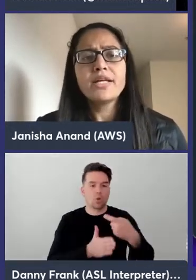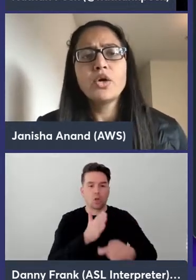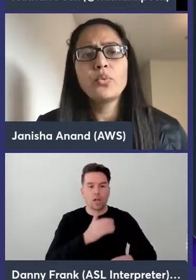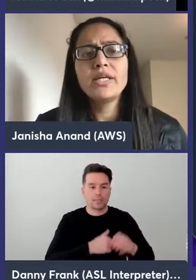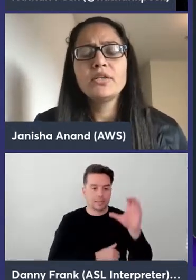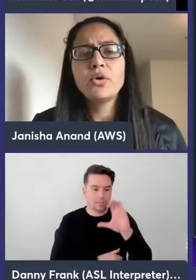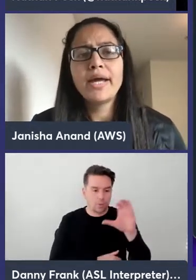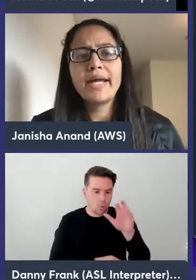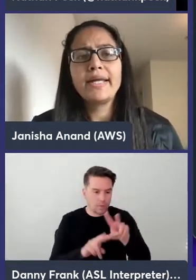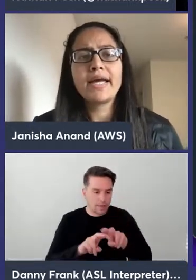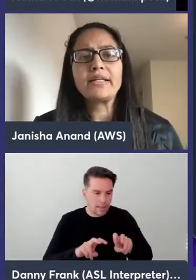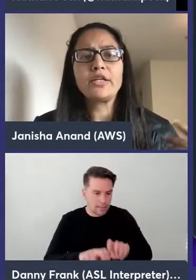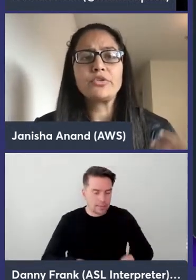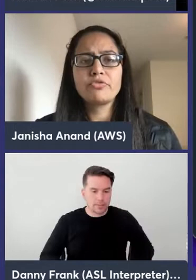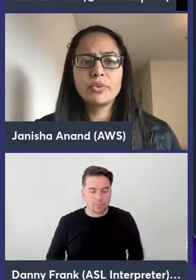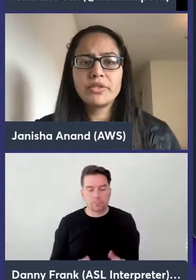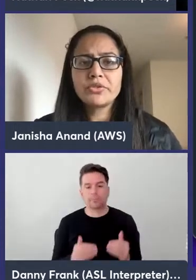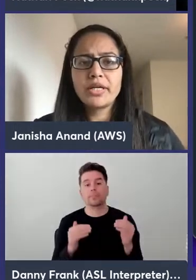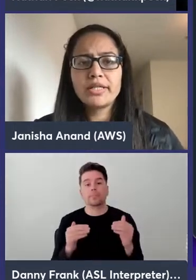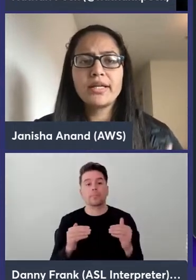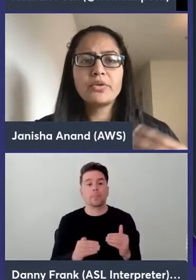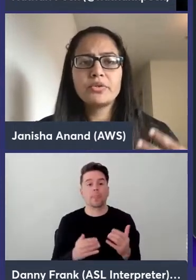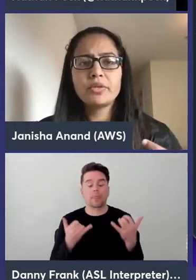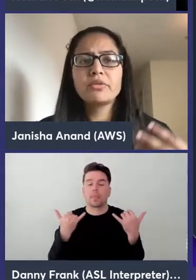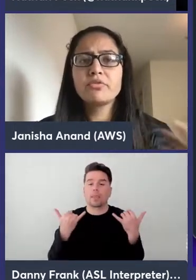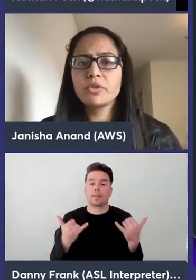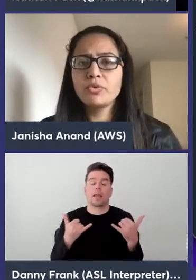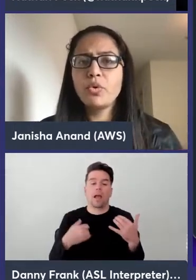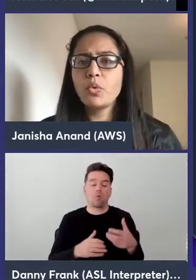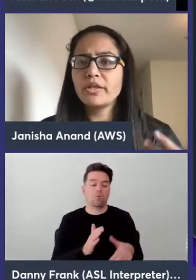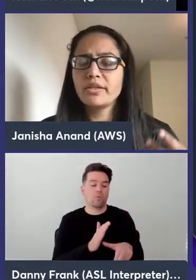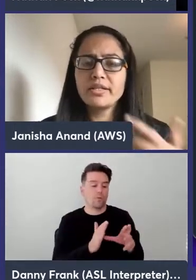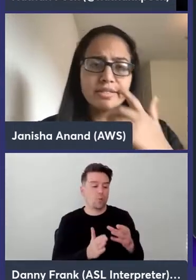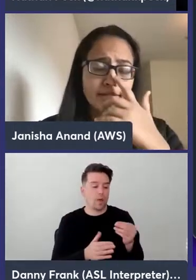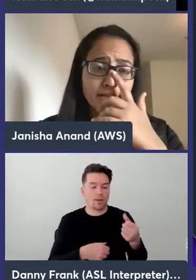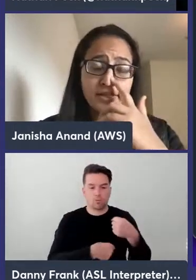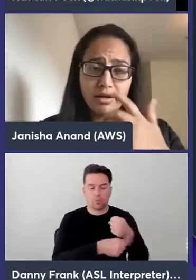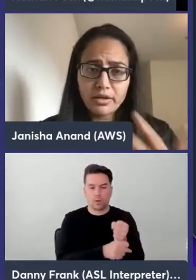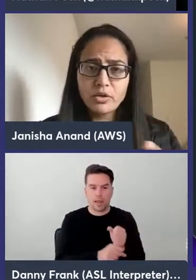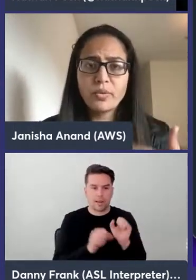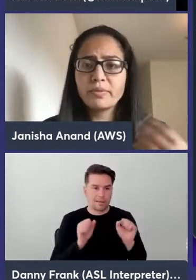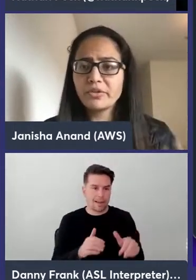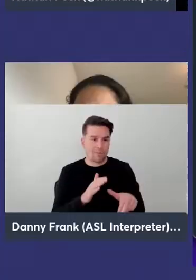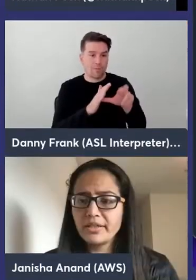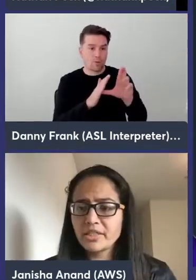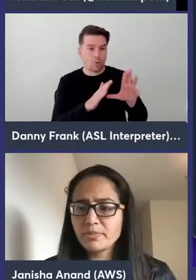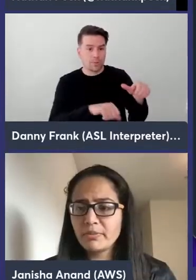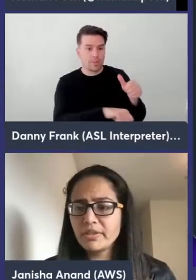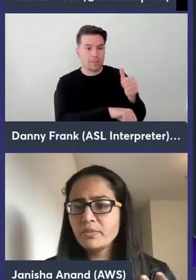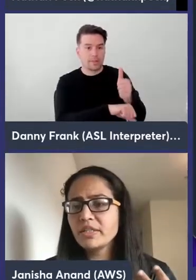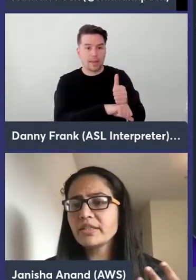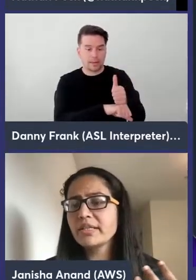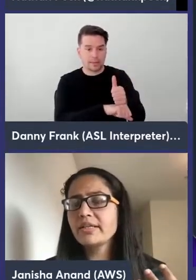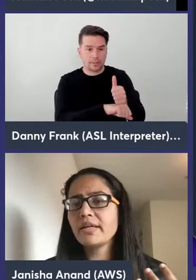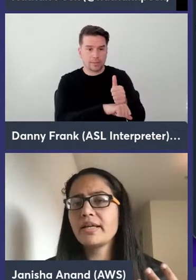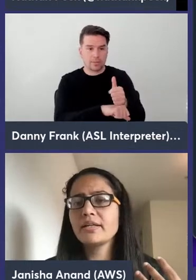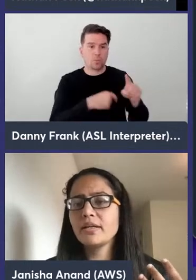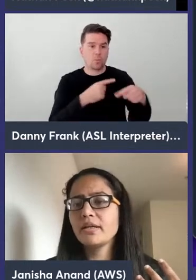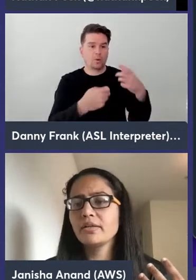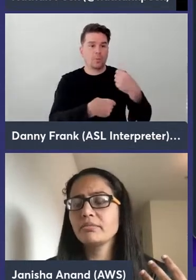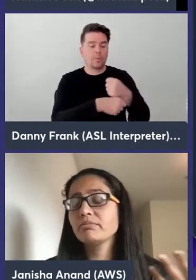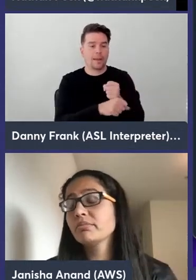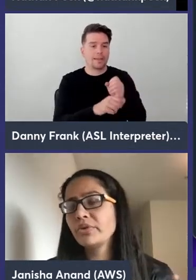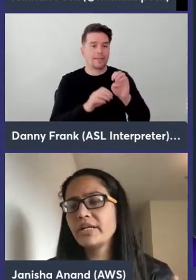With that, we'll go ahead and click on review and create. And now here we can review what the settings are when we're creating an experiment. And then we can click